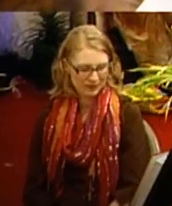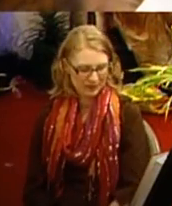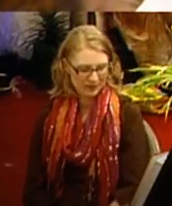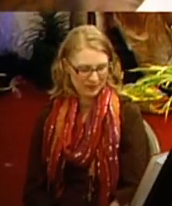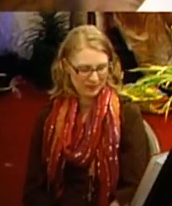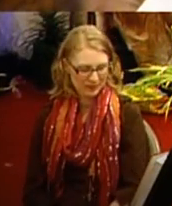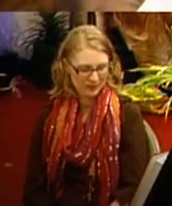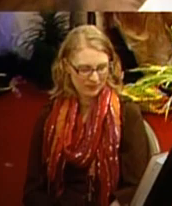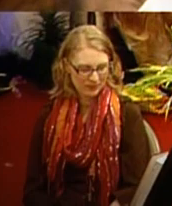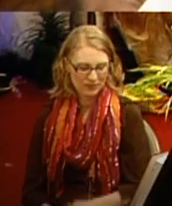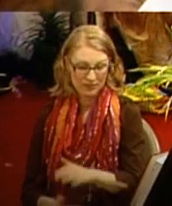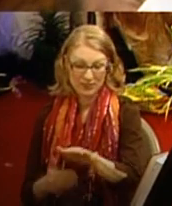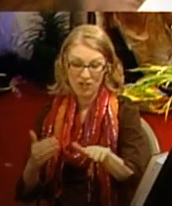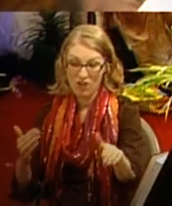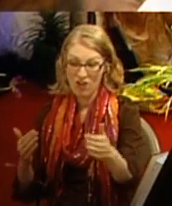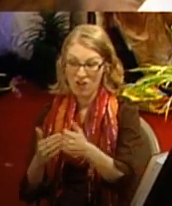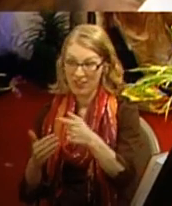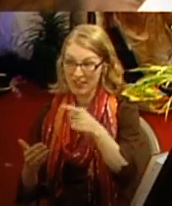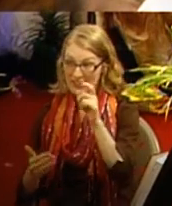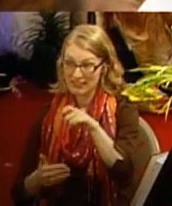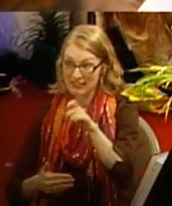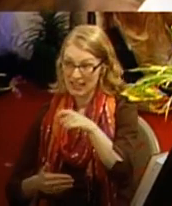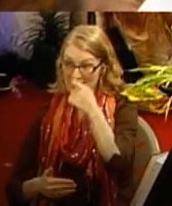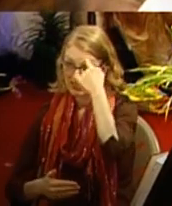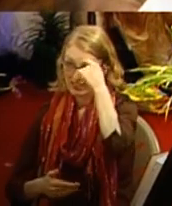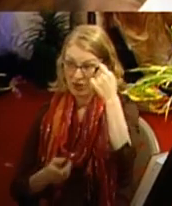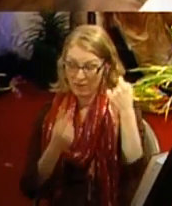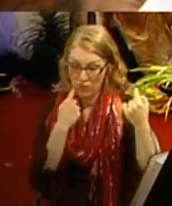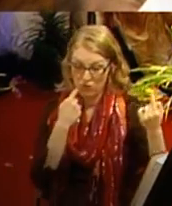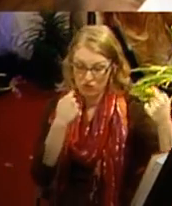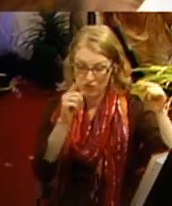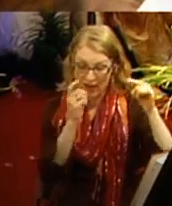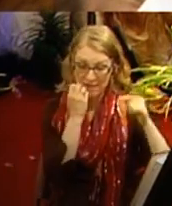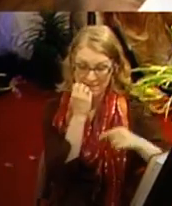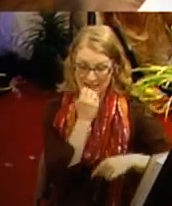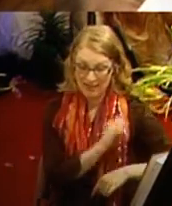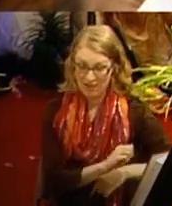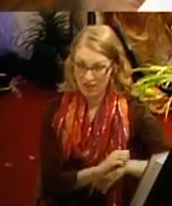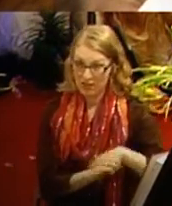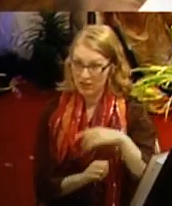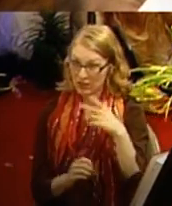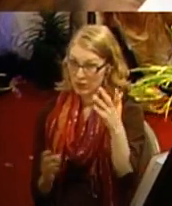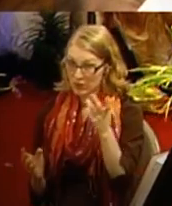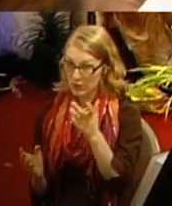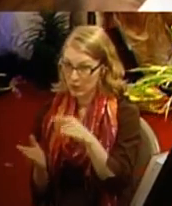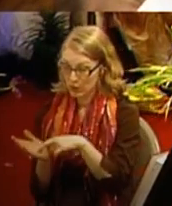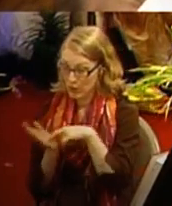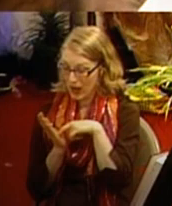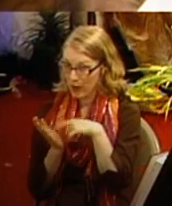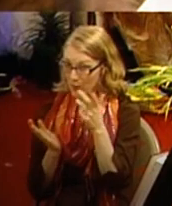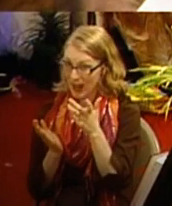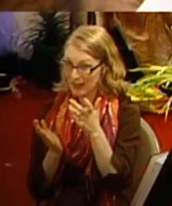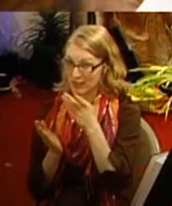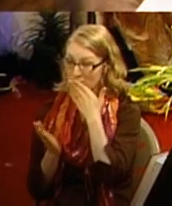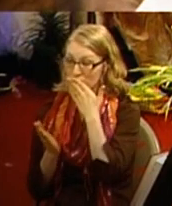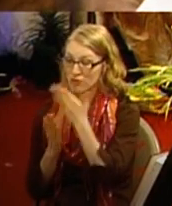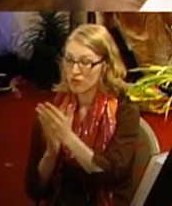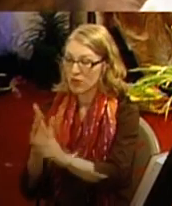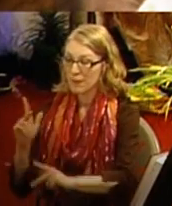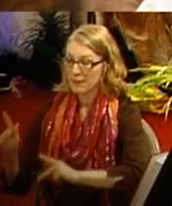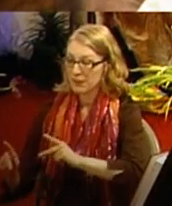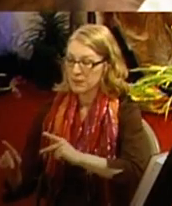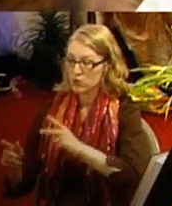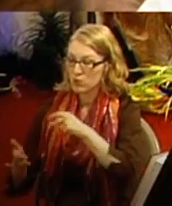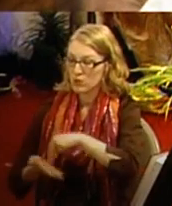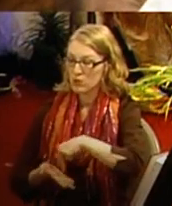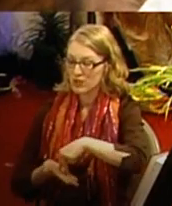All that's necessary for the triumph of evil is for good people to stand around and watch Jesus be whipped